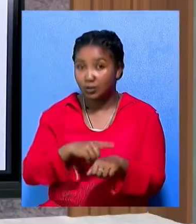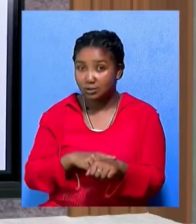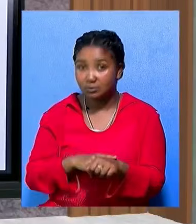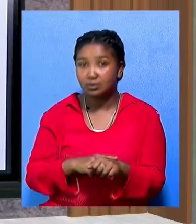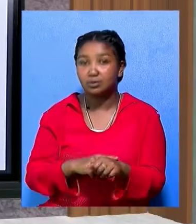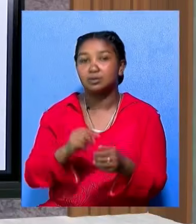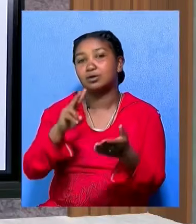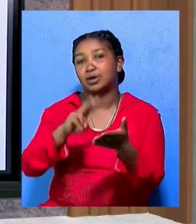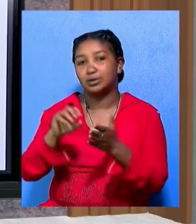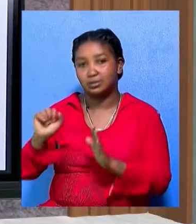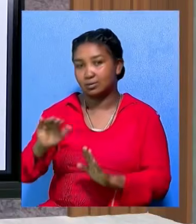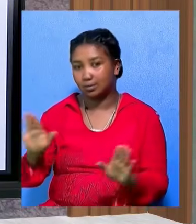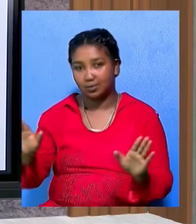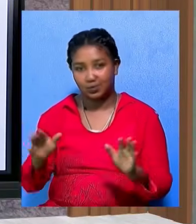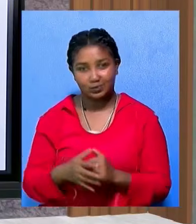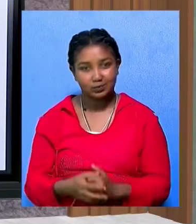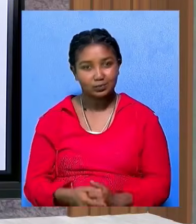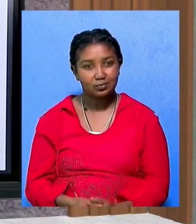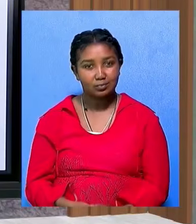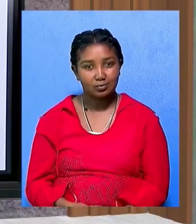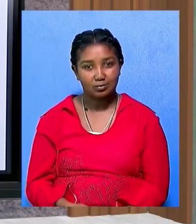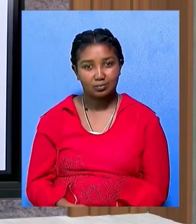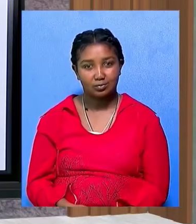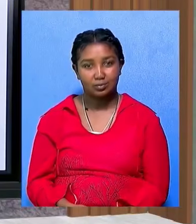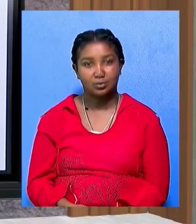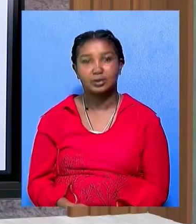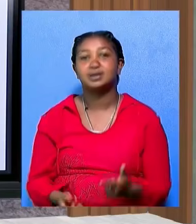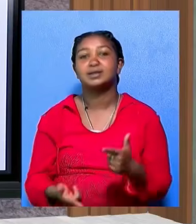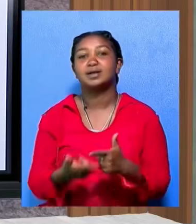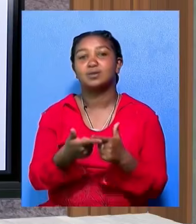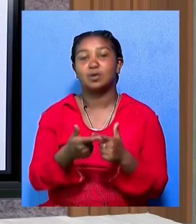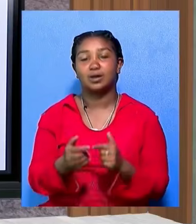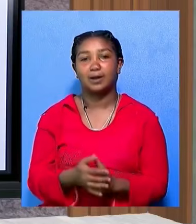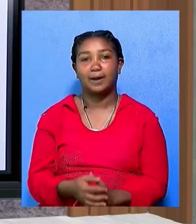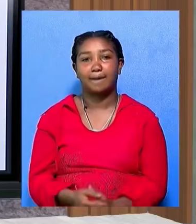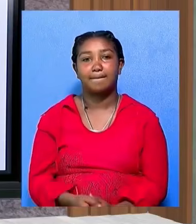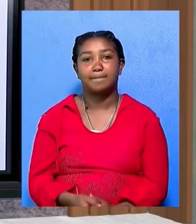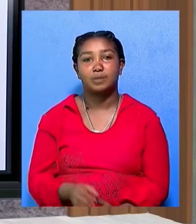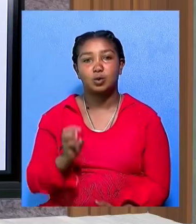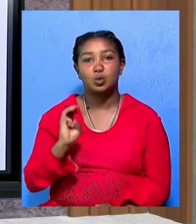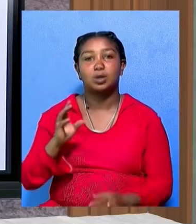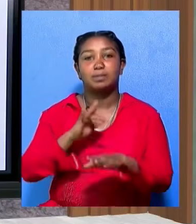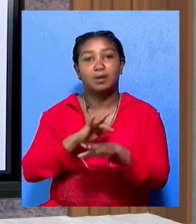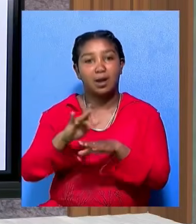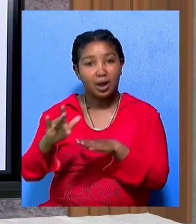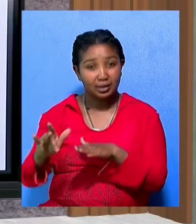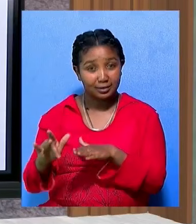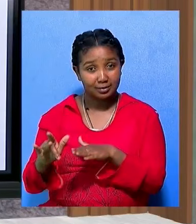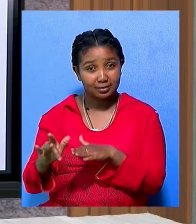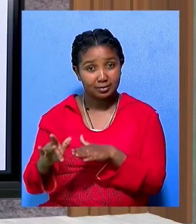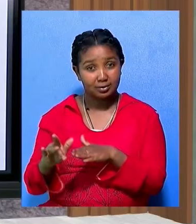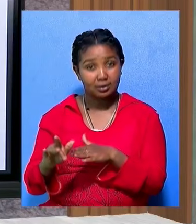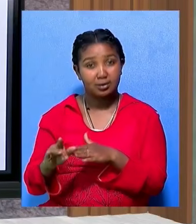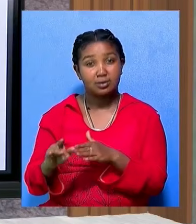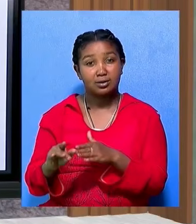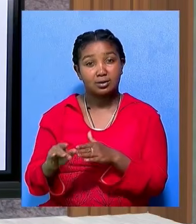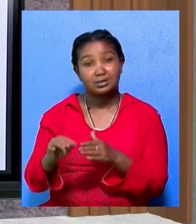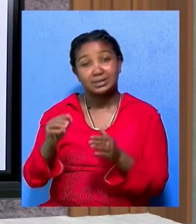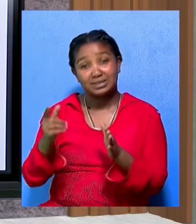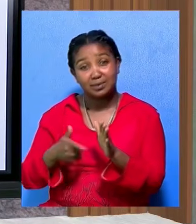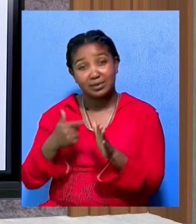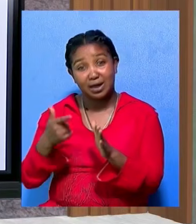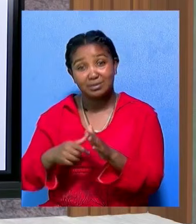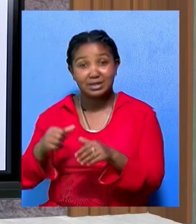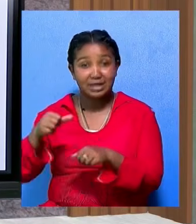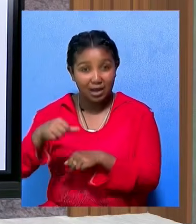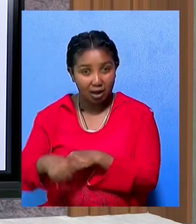always reads. Nice. What about the second one? We blank are sometimes